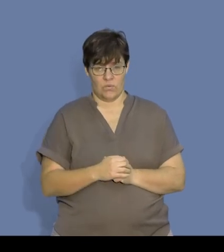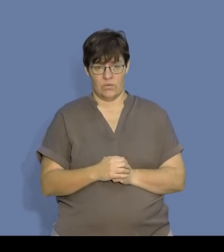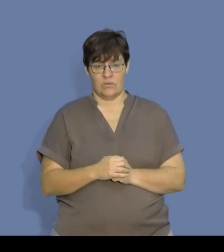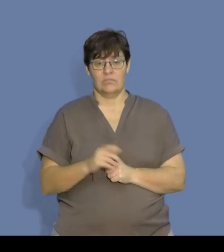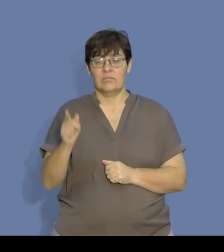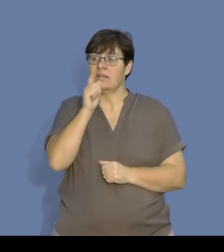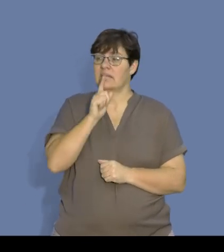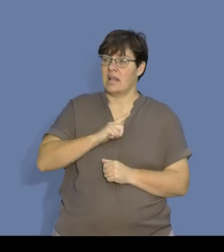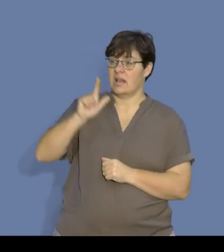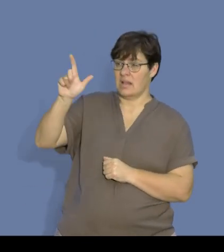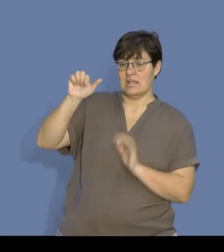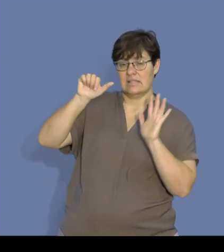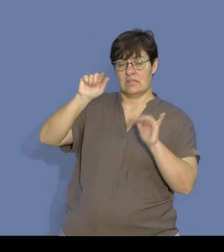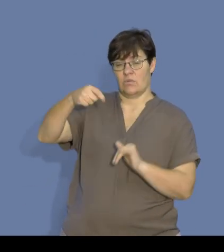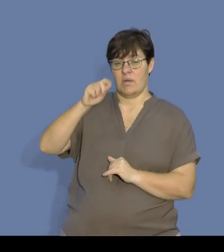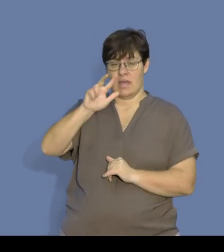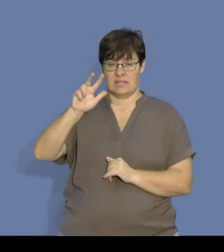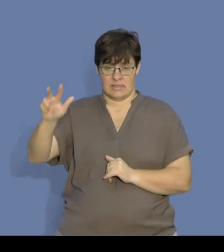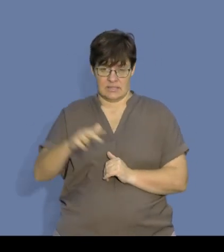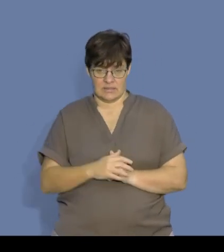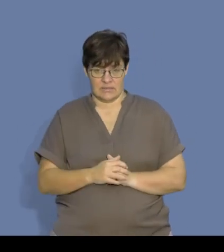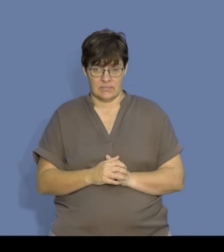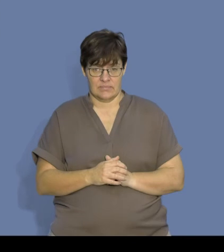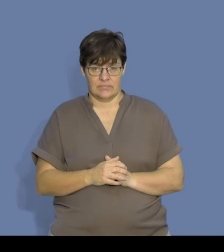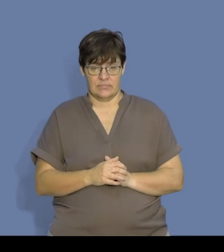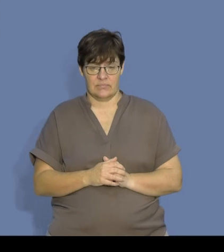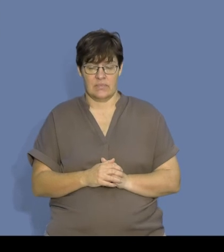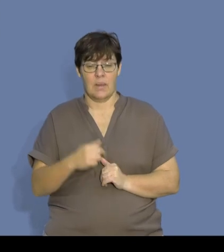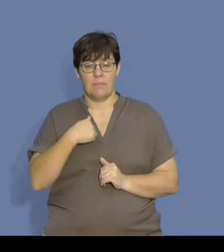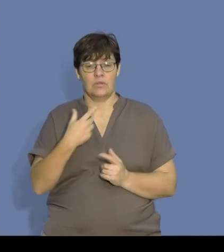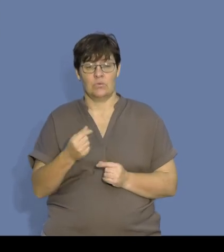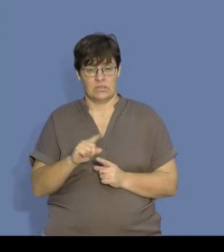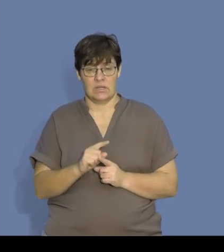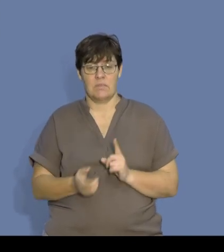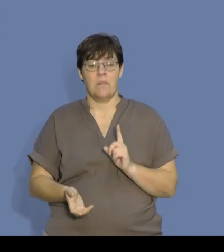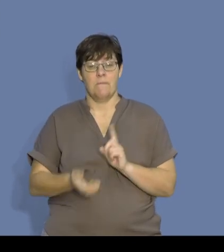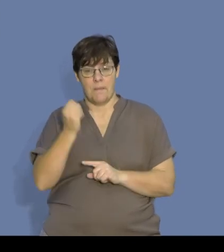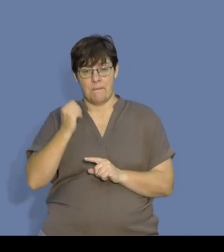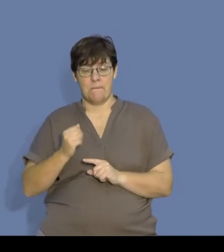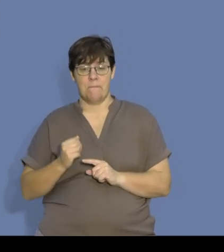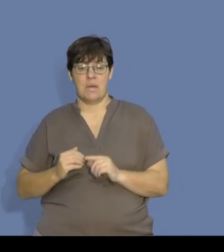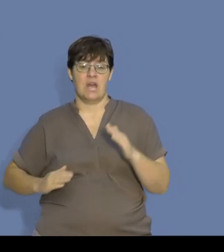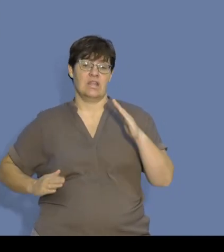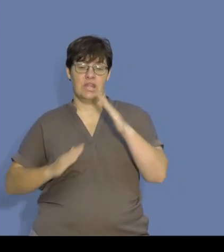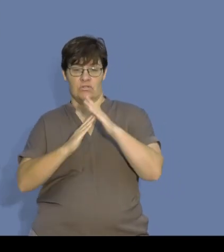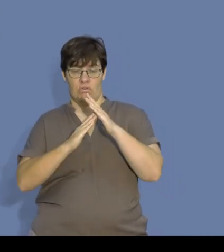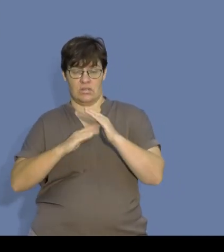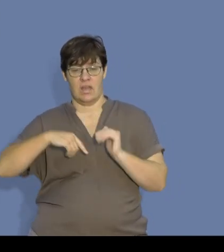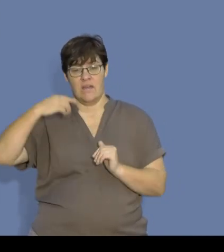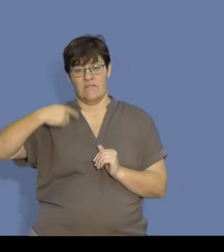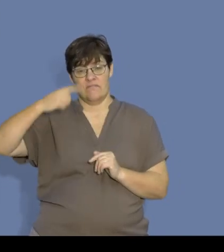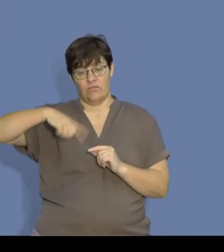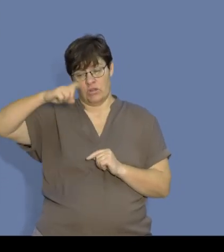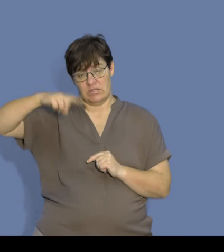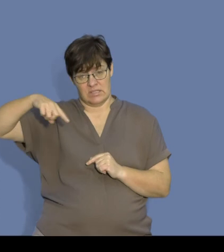is, 6,88. What I'm going to do is I'm going to find the threshold frequency and compare